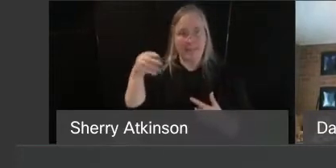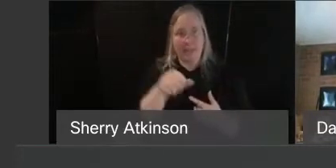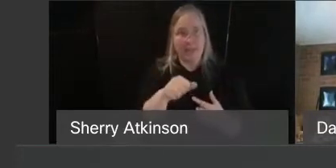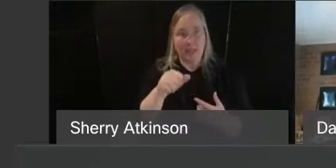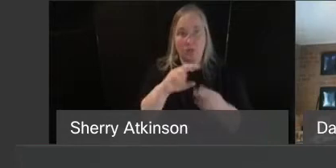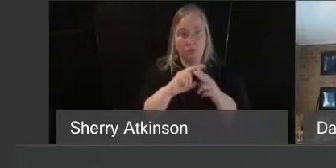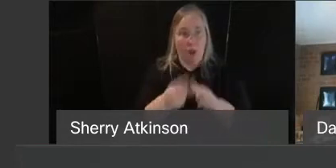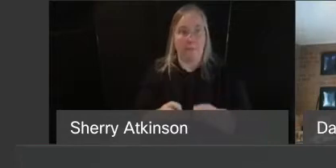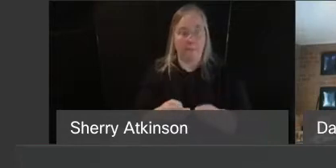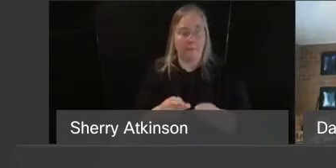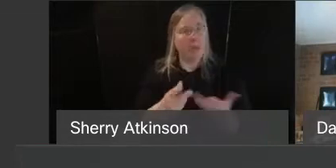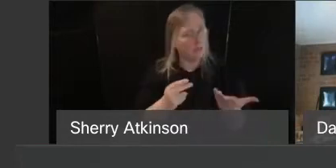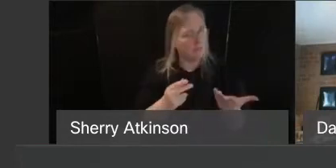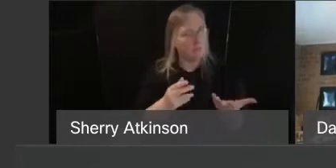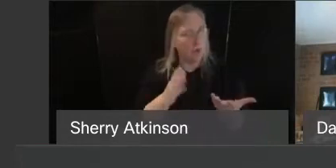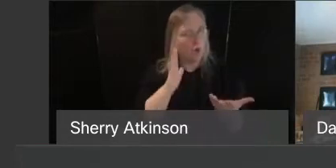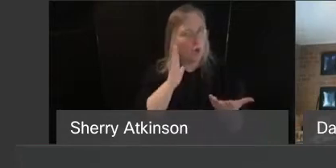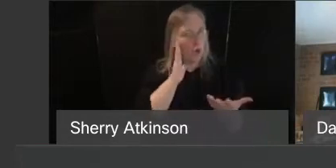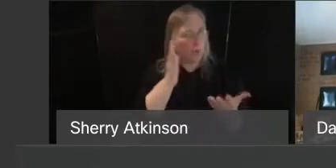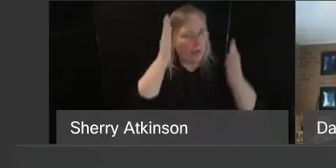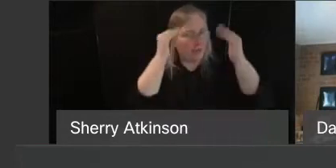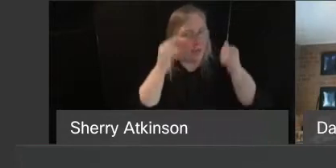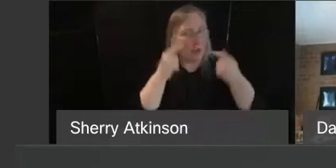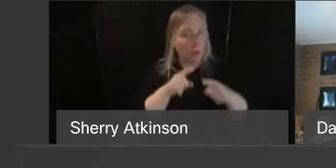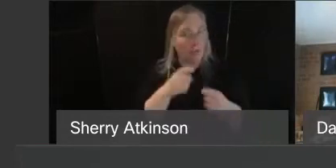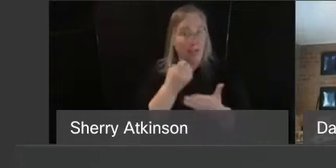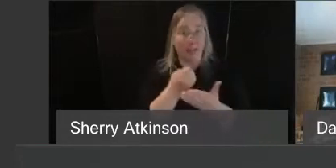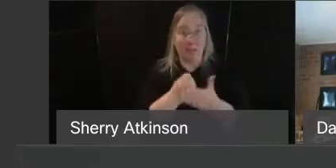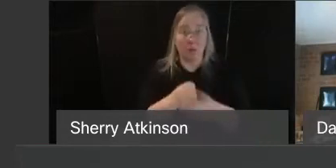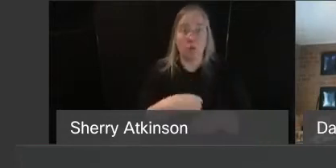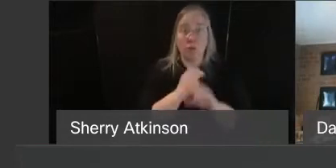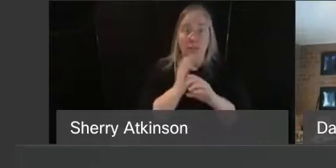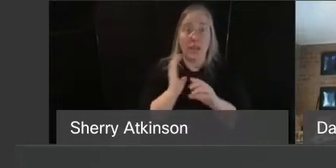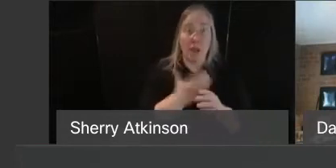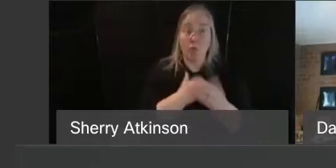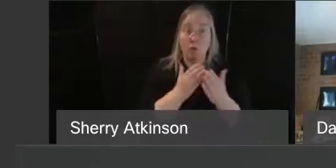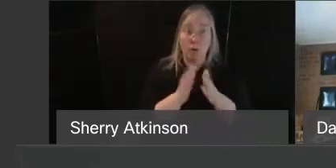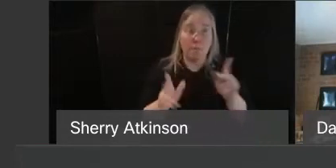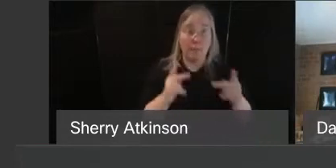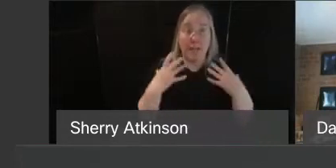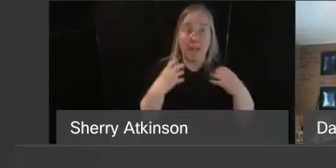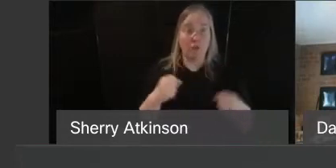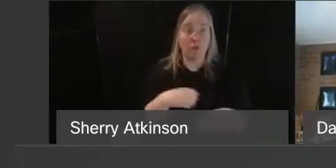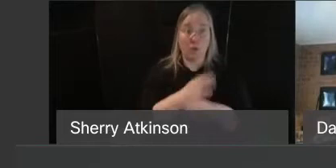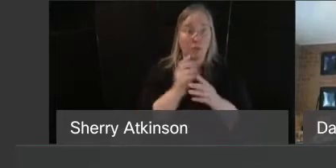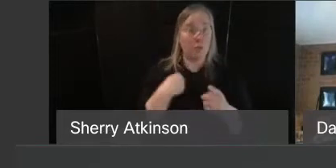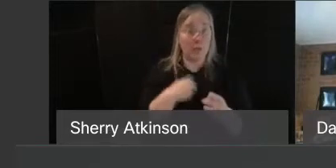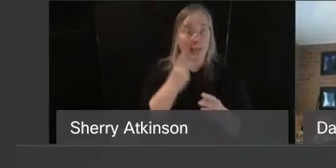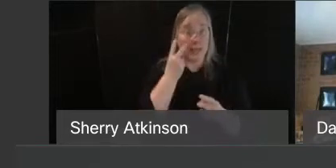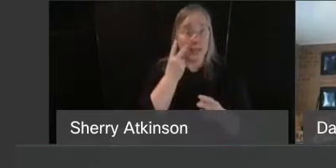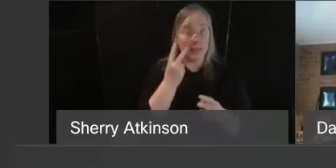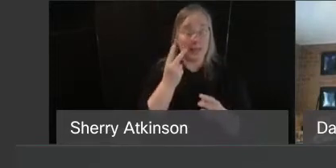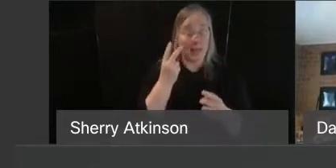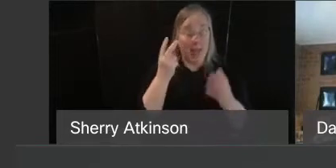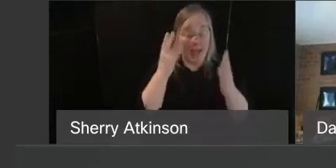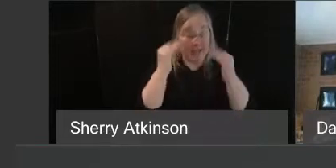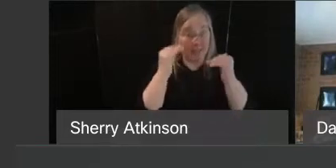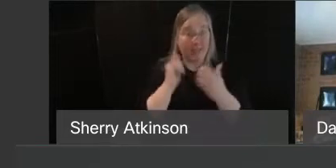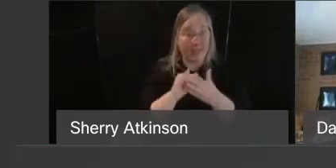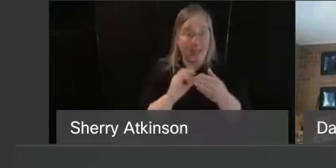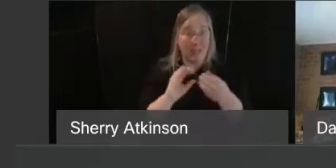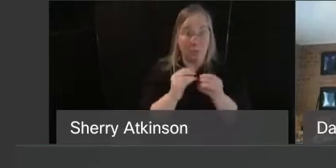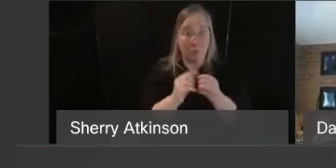you would expect during a economic crisis or public health crisis, we'd expect that number to be actually much